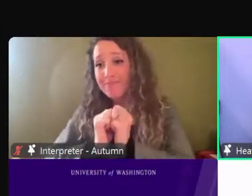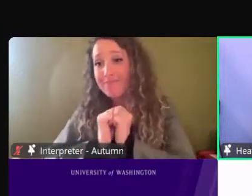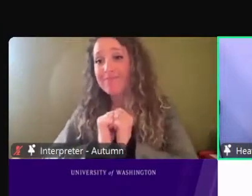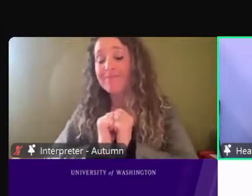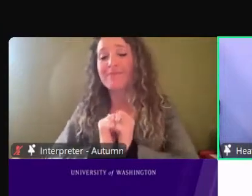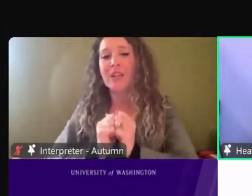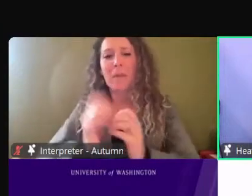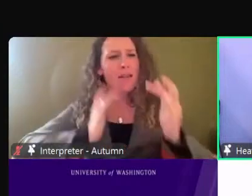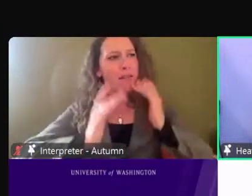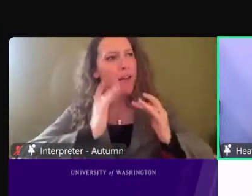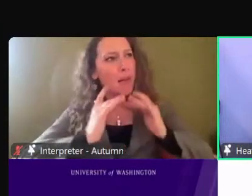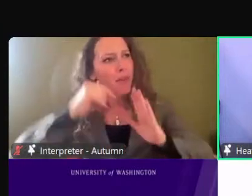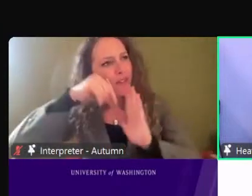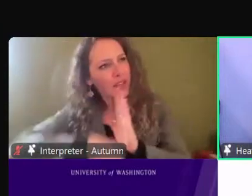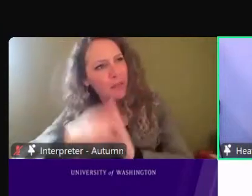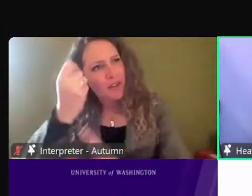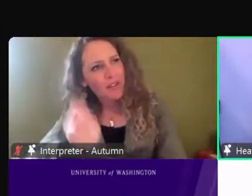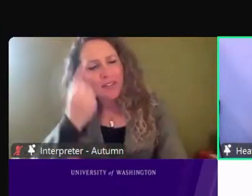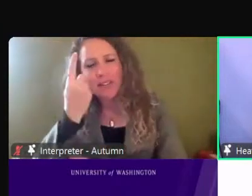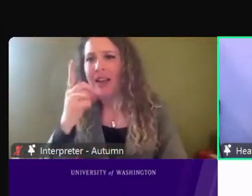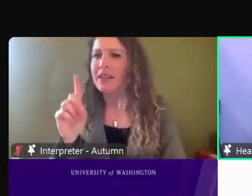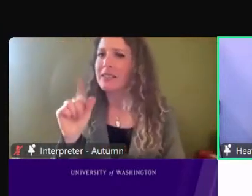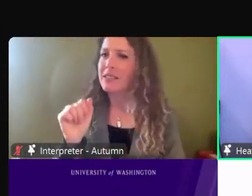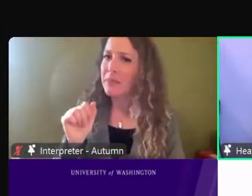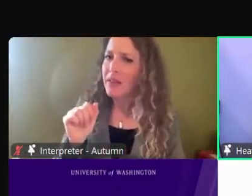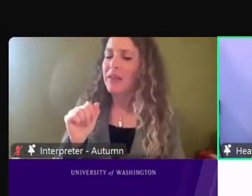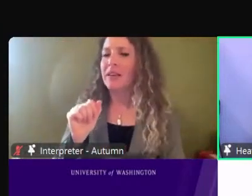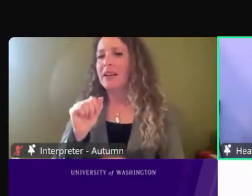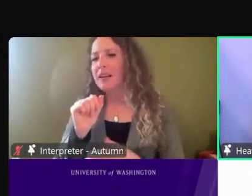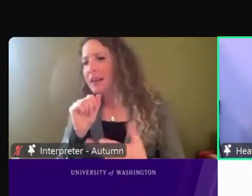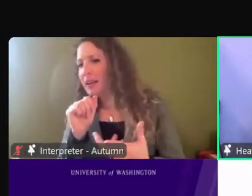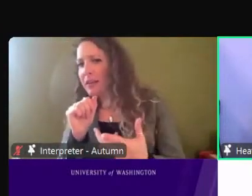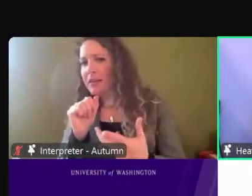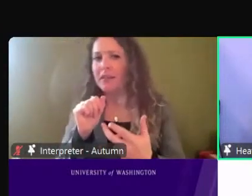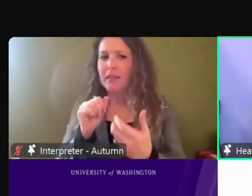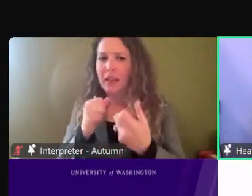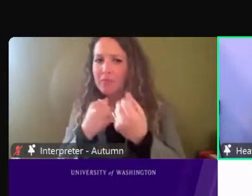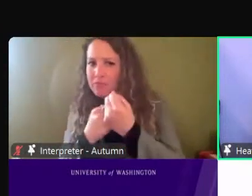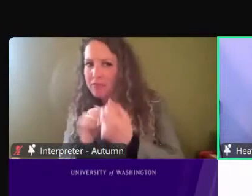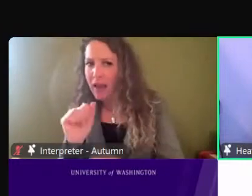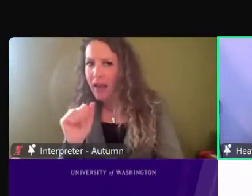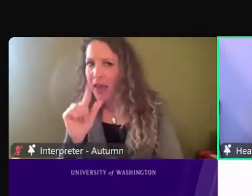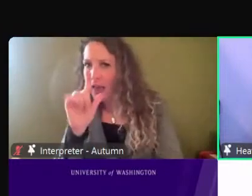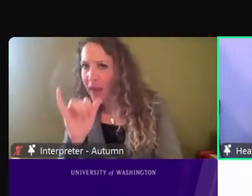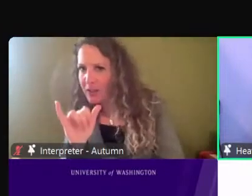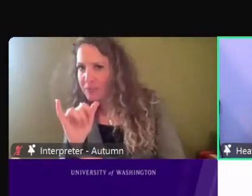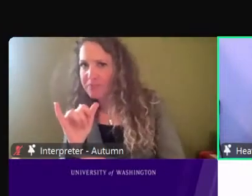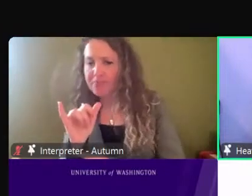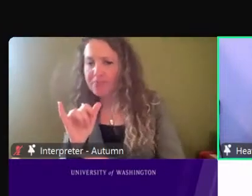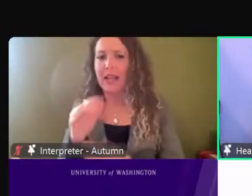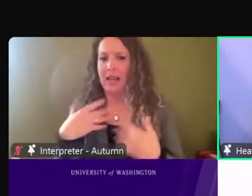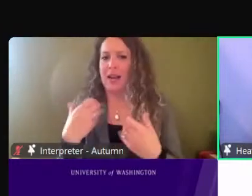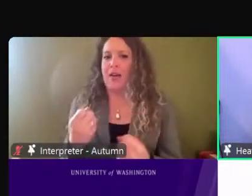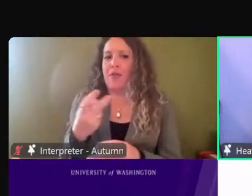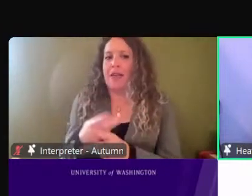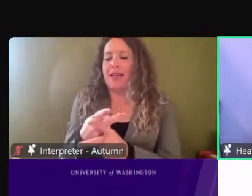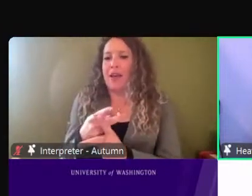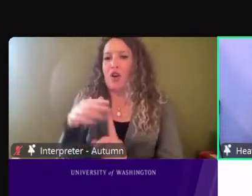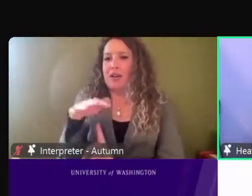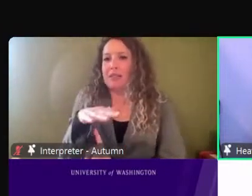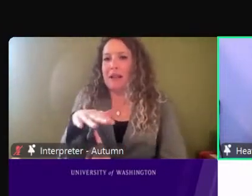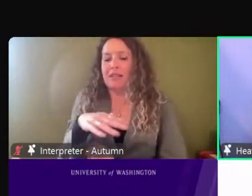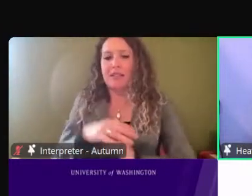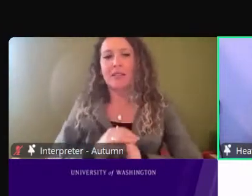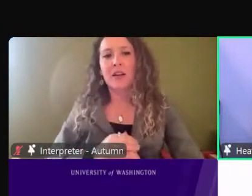in deep understandings of what disability allyship looks like in healthcare spaces. So to fill this gap, we developed a